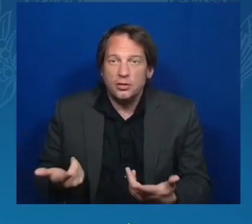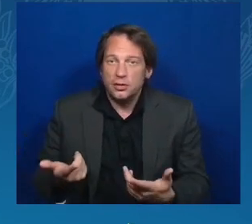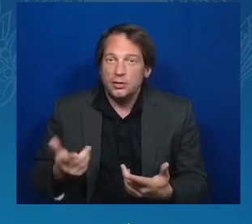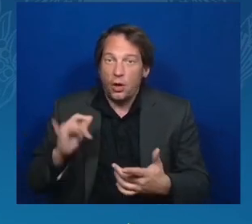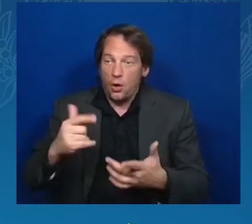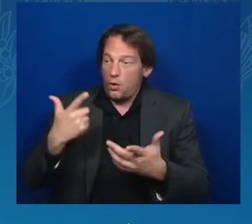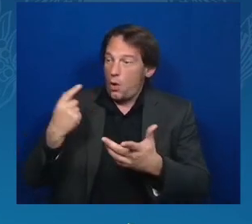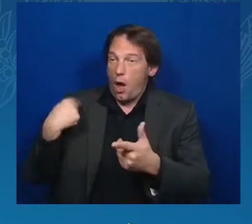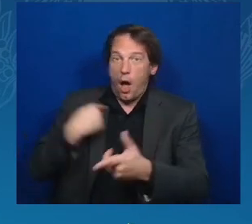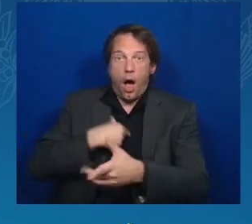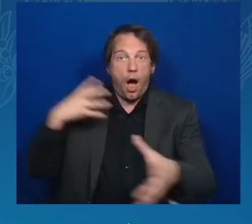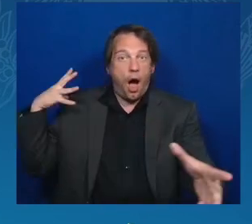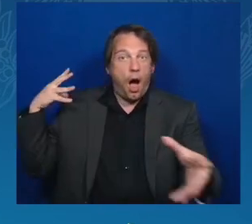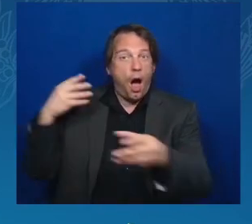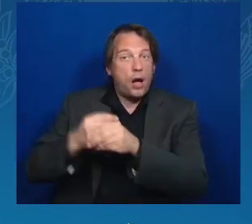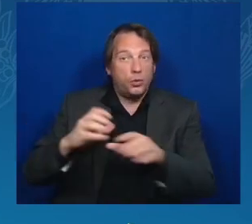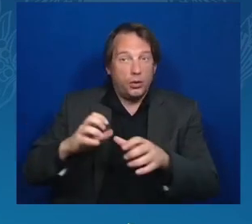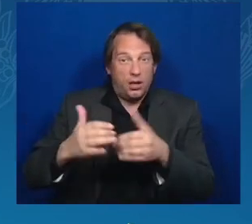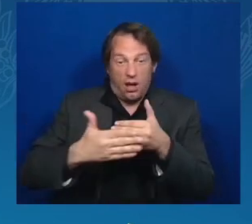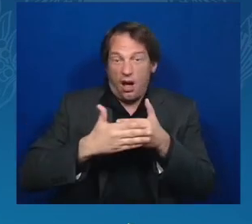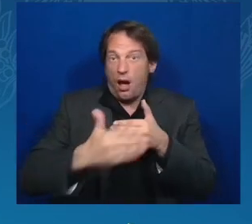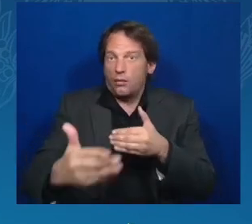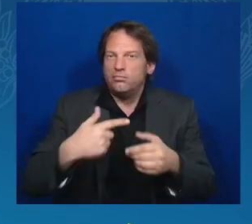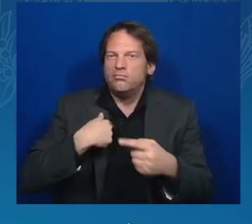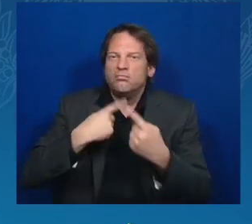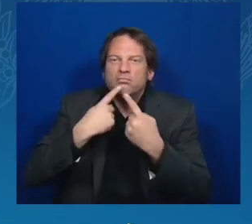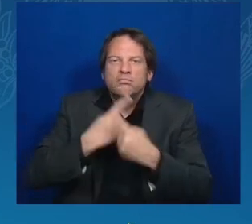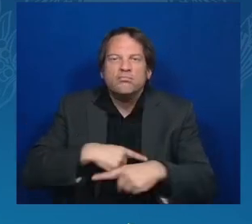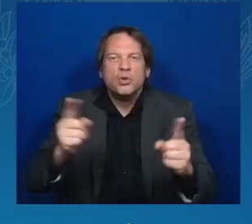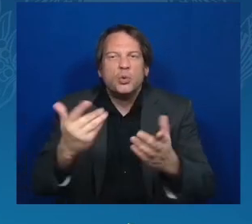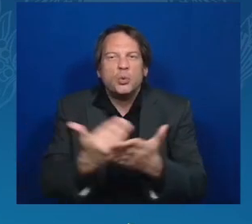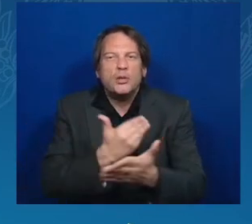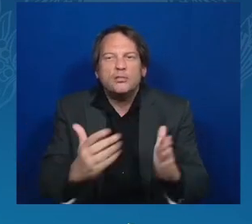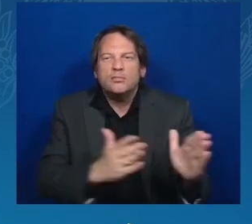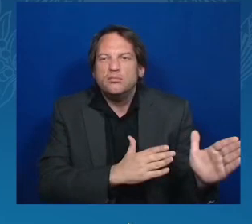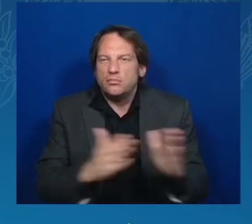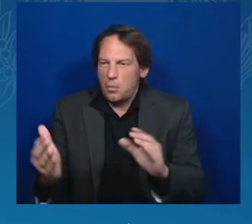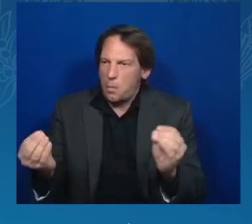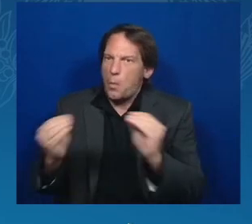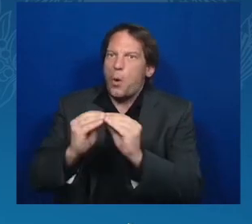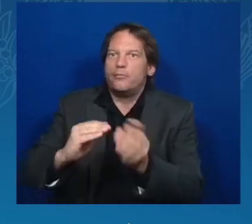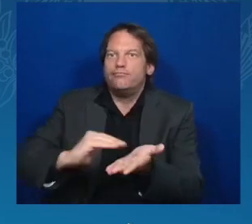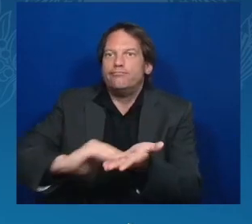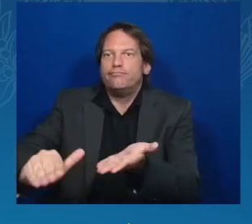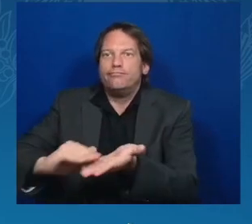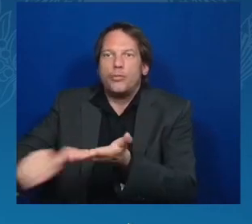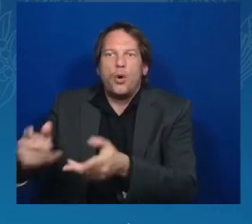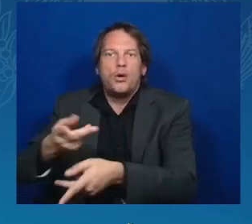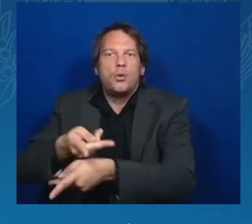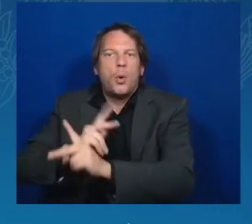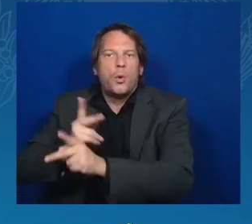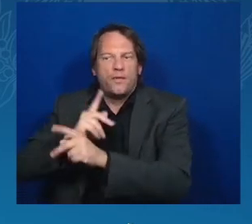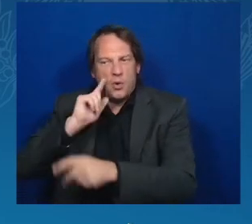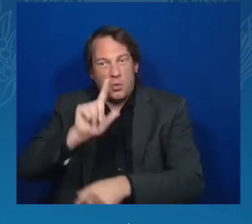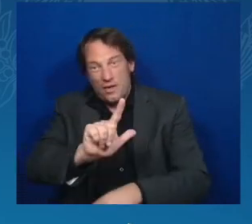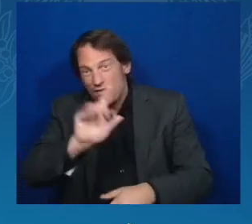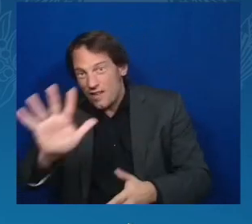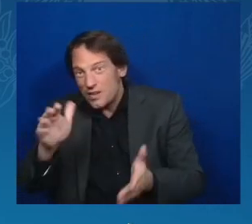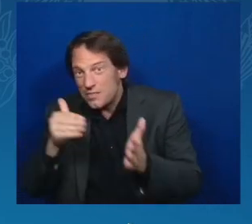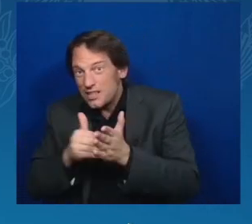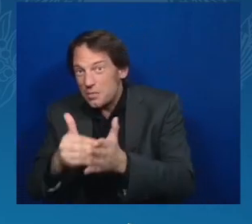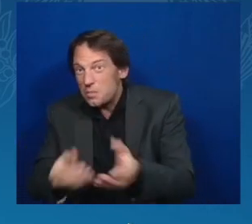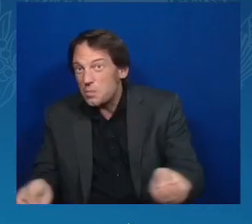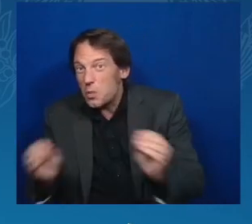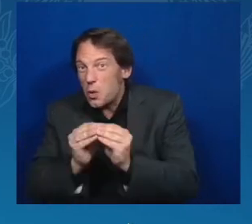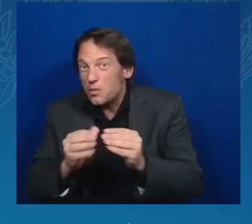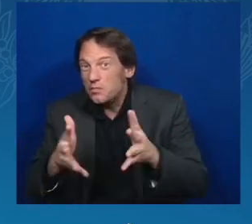millions of our public servants. And that means, for example, if you've paid undergrad loans for 20 plus years or graduate loans for